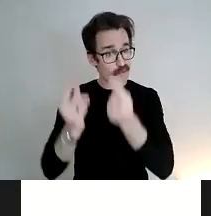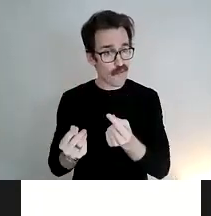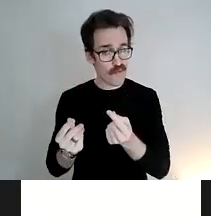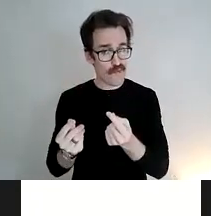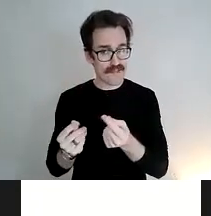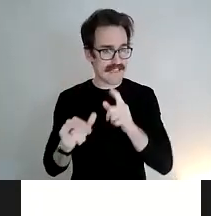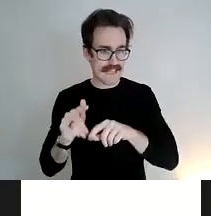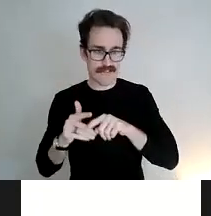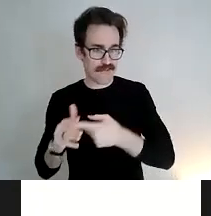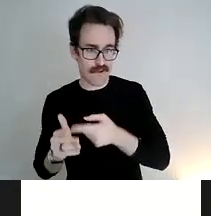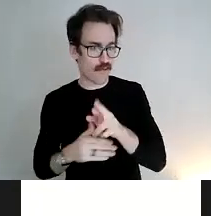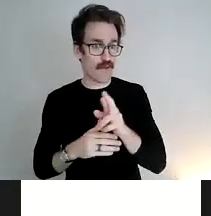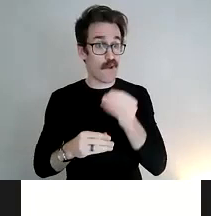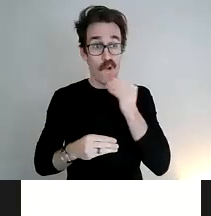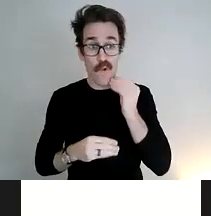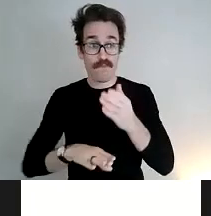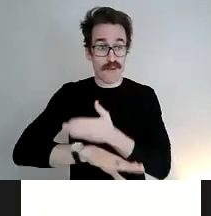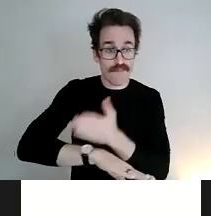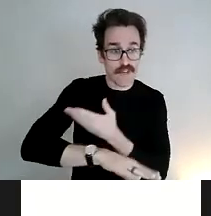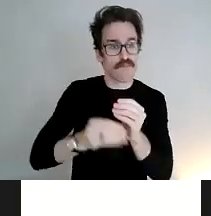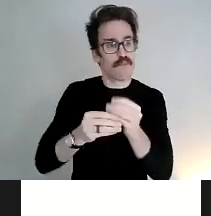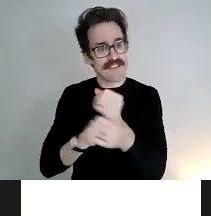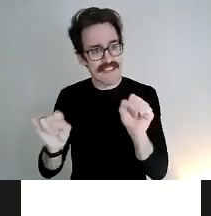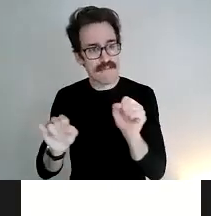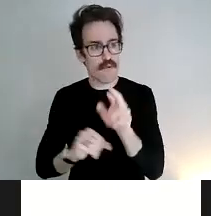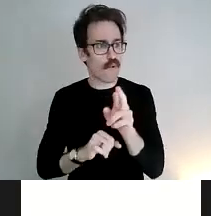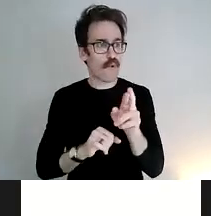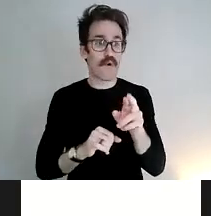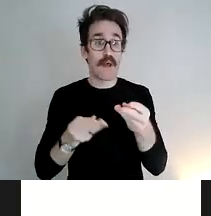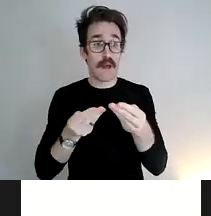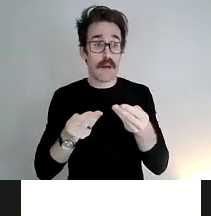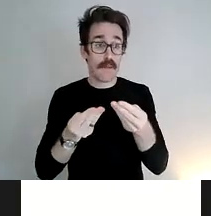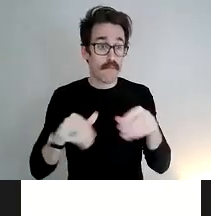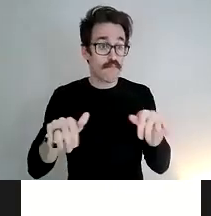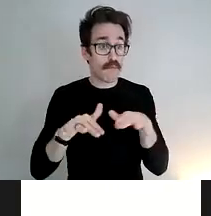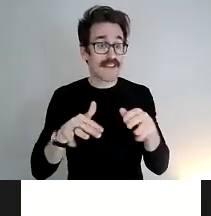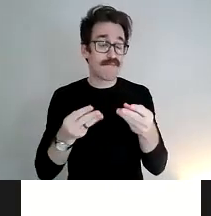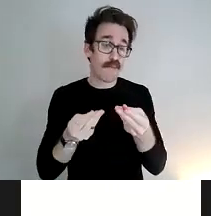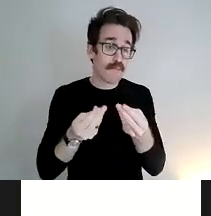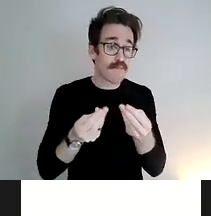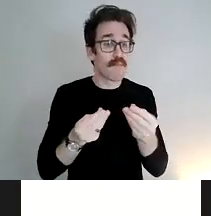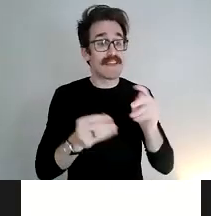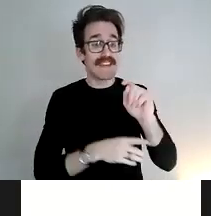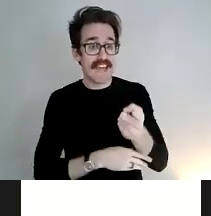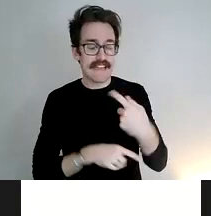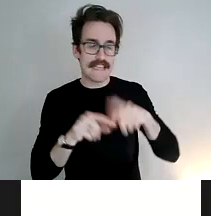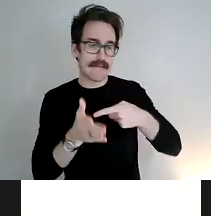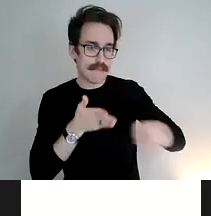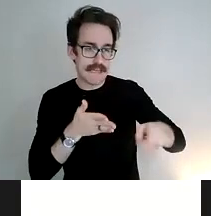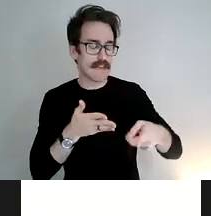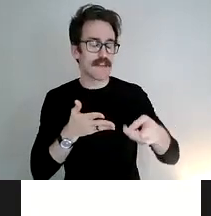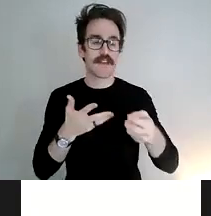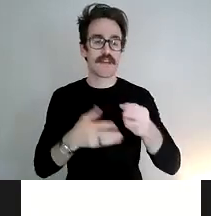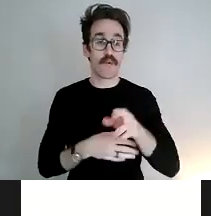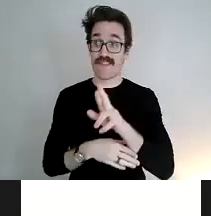making renovations to the home to make it safe, or paying the property taxes or the mortgage so they don't lose their home and become evicted. Changes